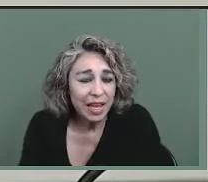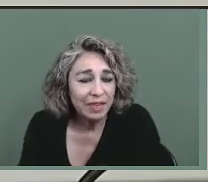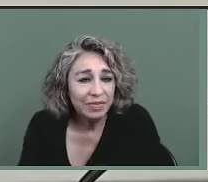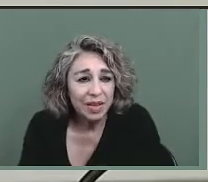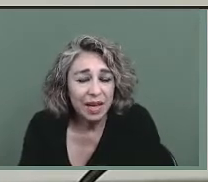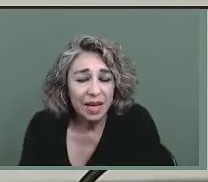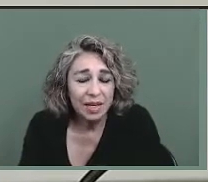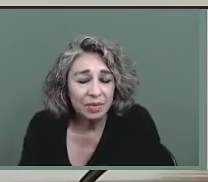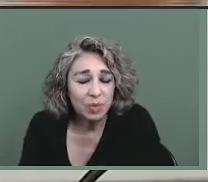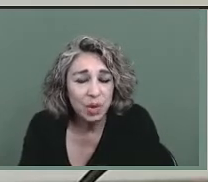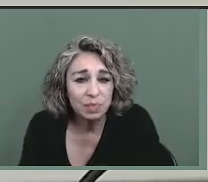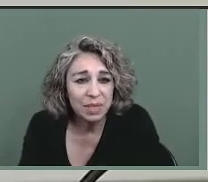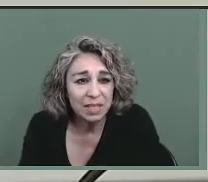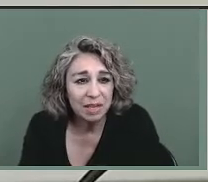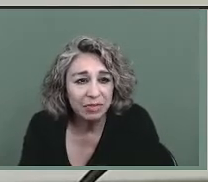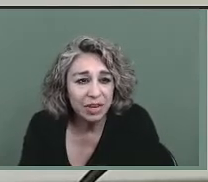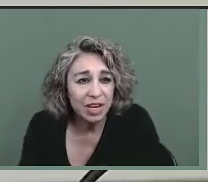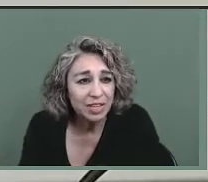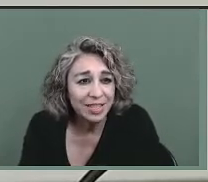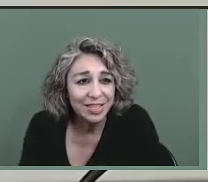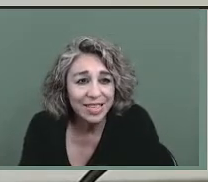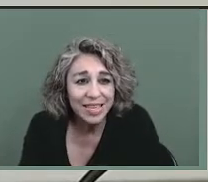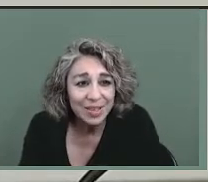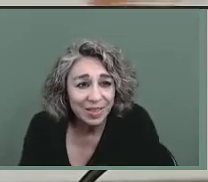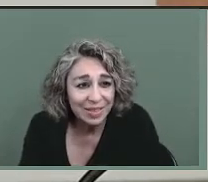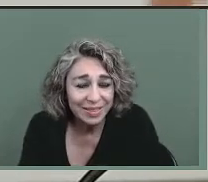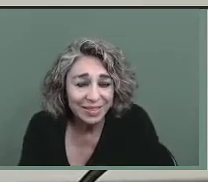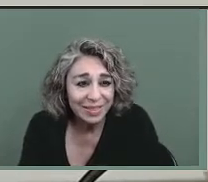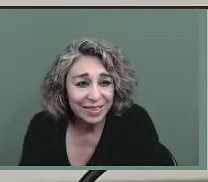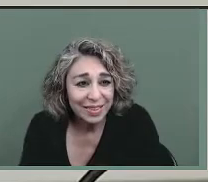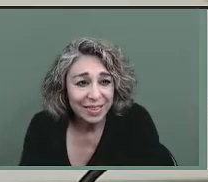They have ripped us off for years, and still